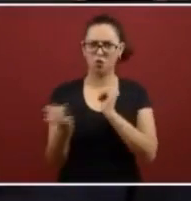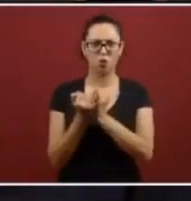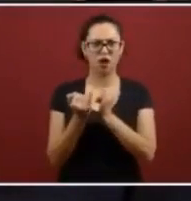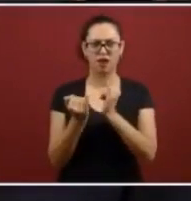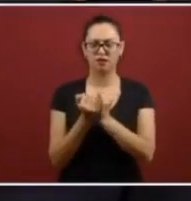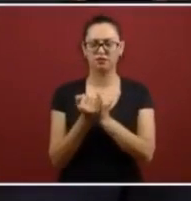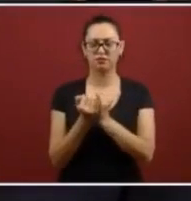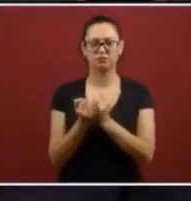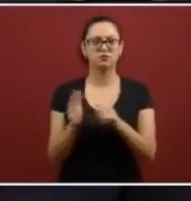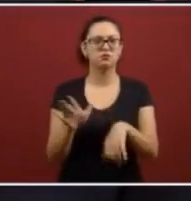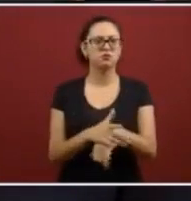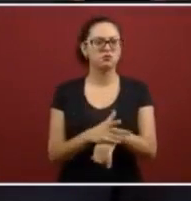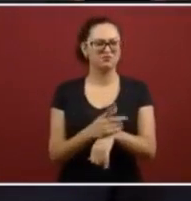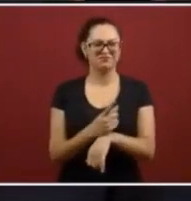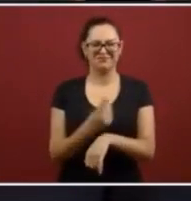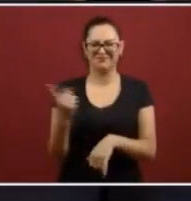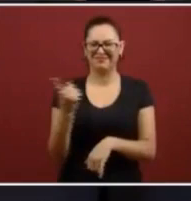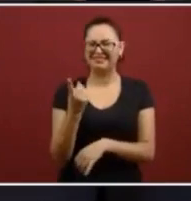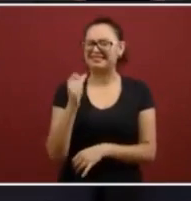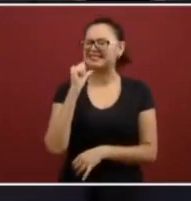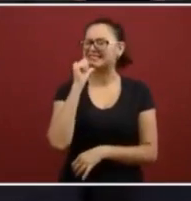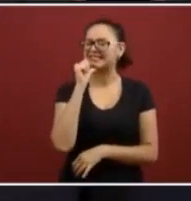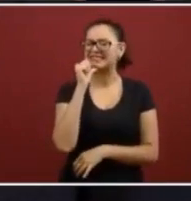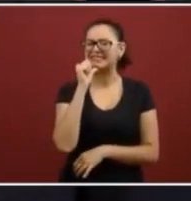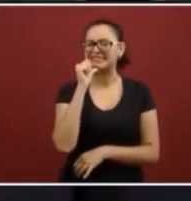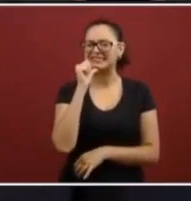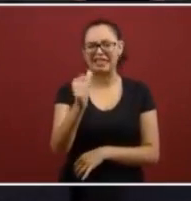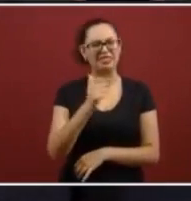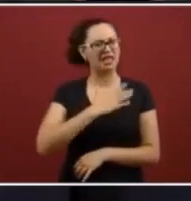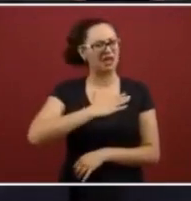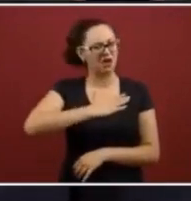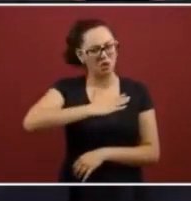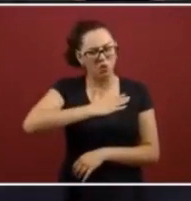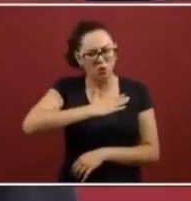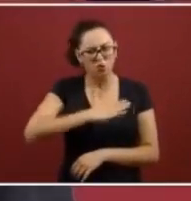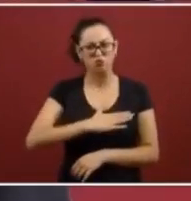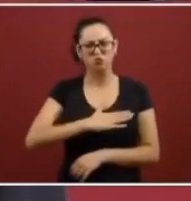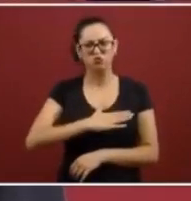Because it was very unjust that